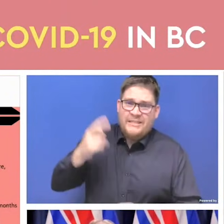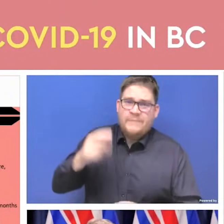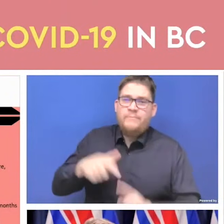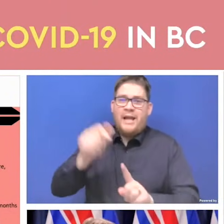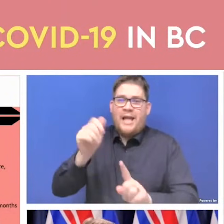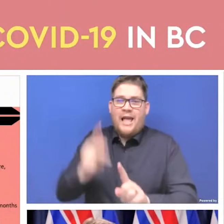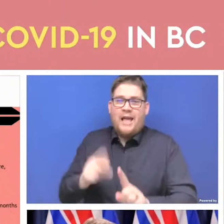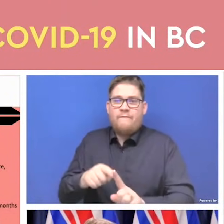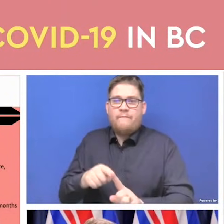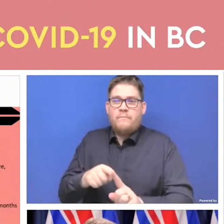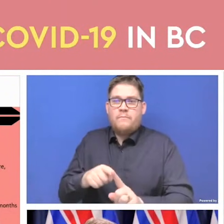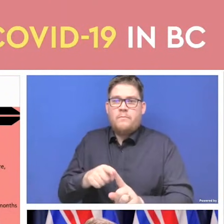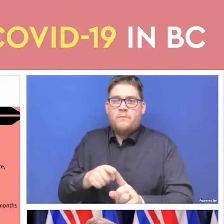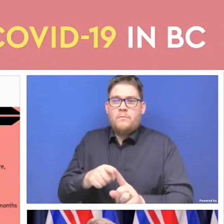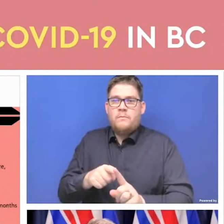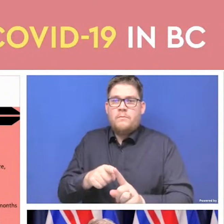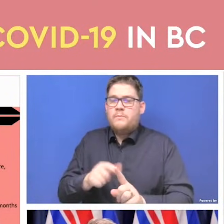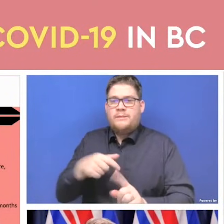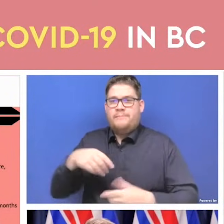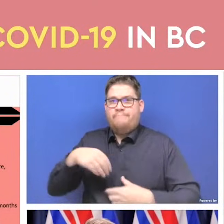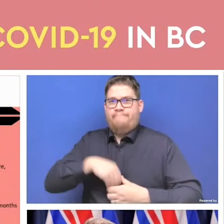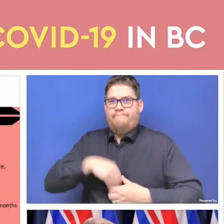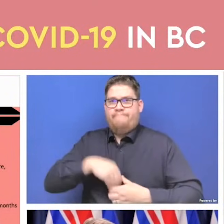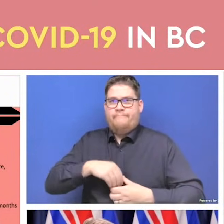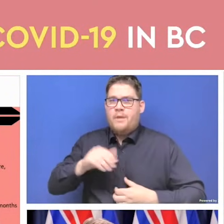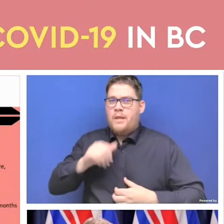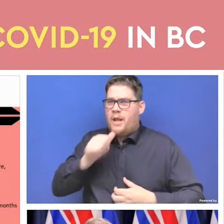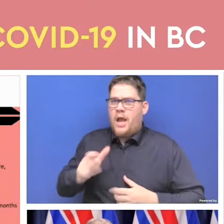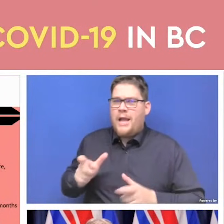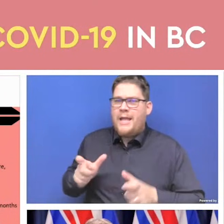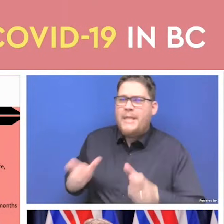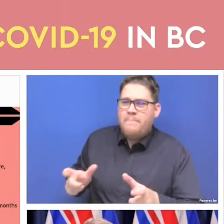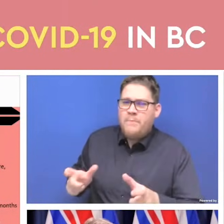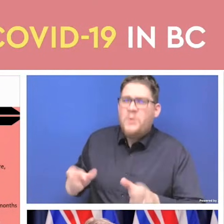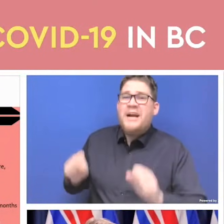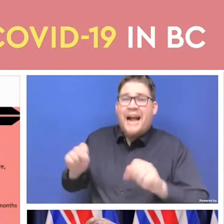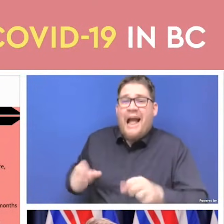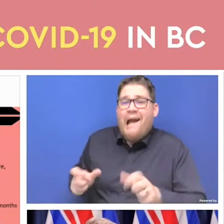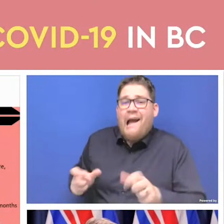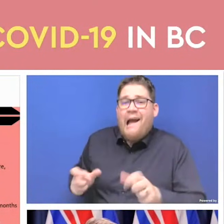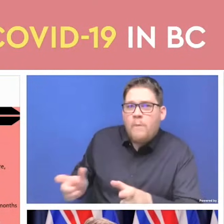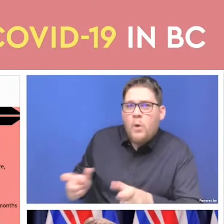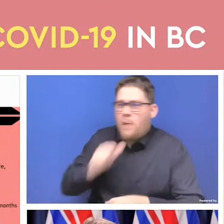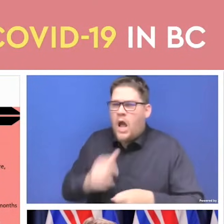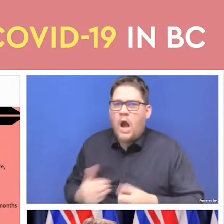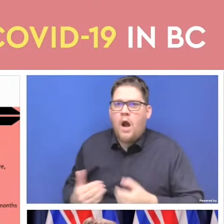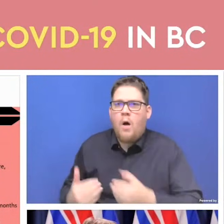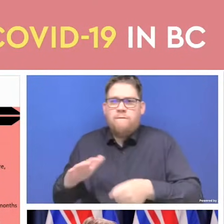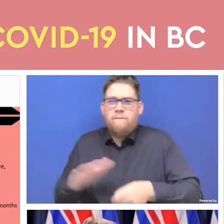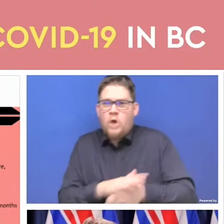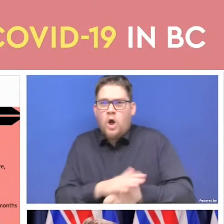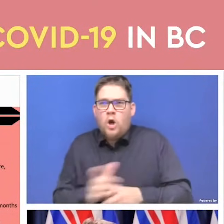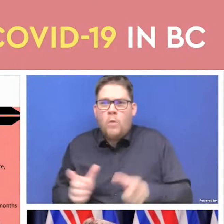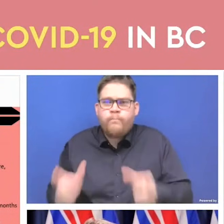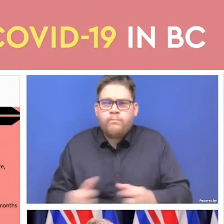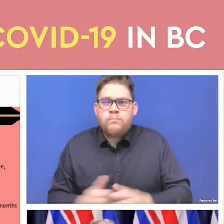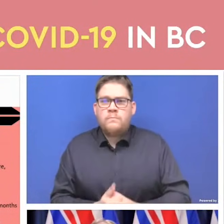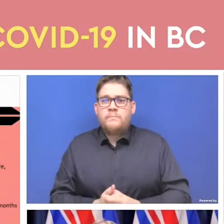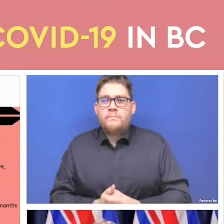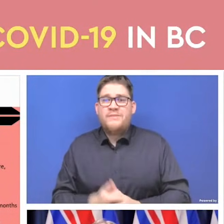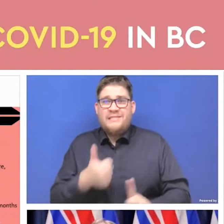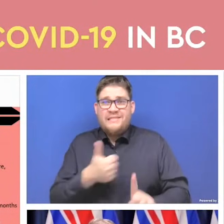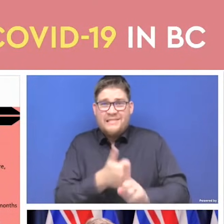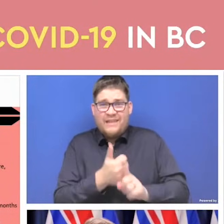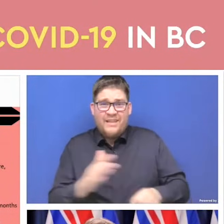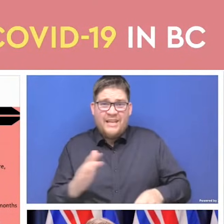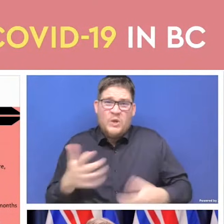they have other conditions that predispose them, if they get a bad infection with COVID, to a poor outcome. So